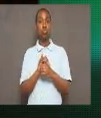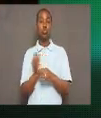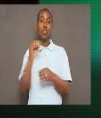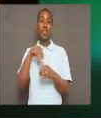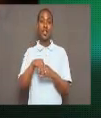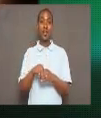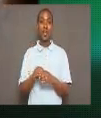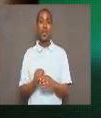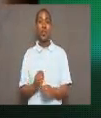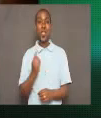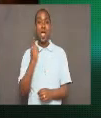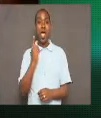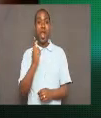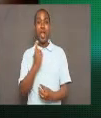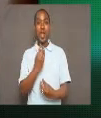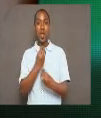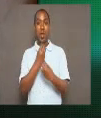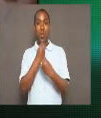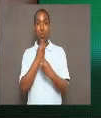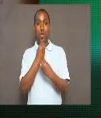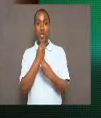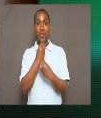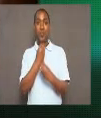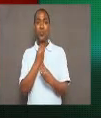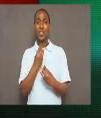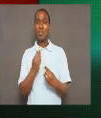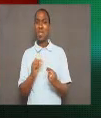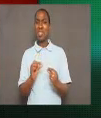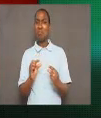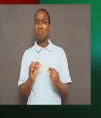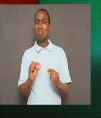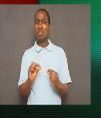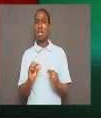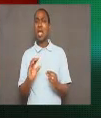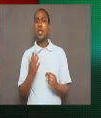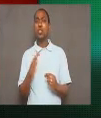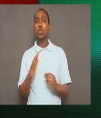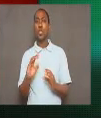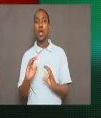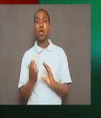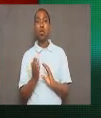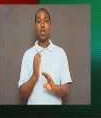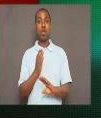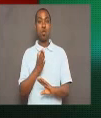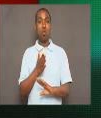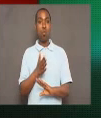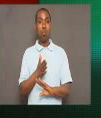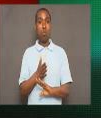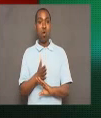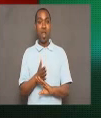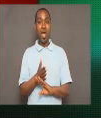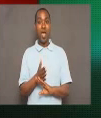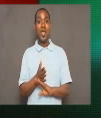Once the food has formed a paste-like texture, it is squeezed out of